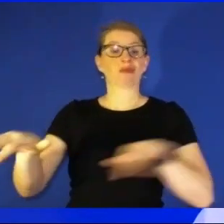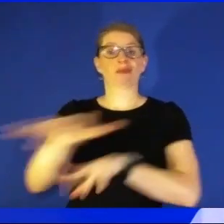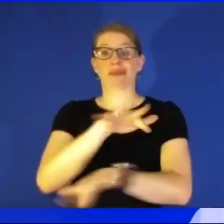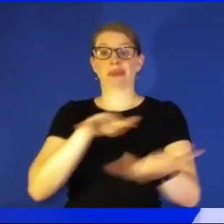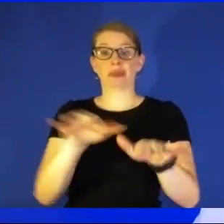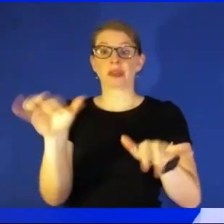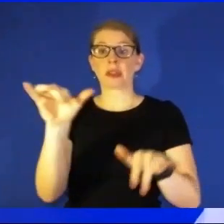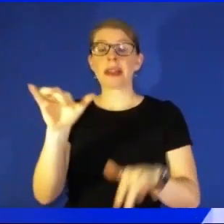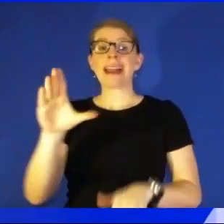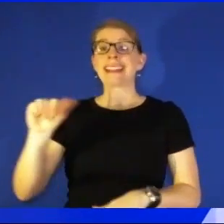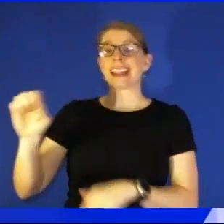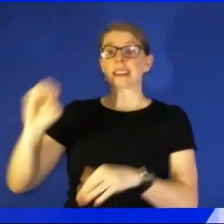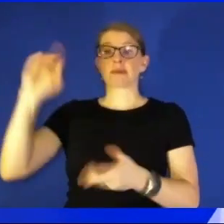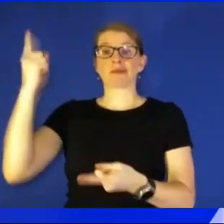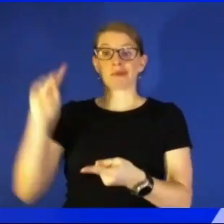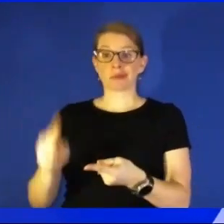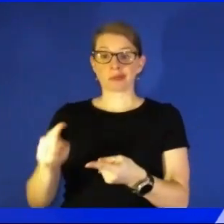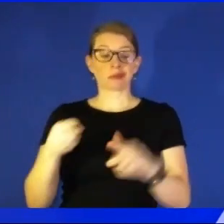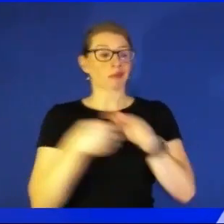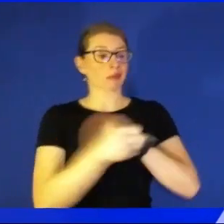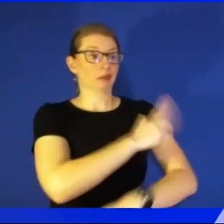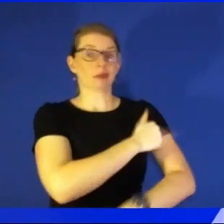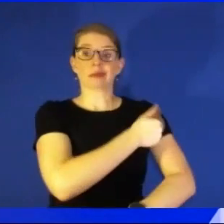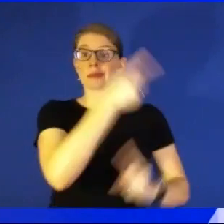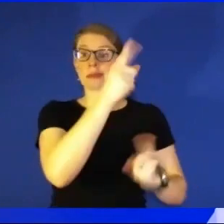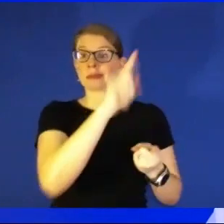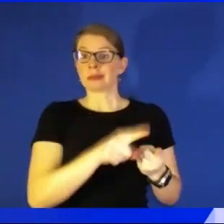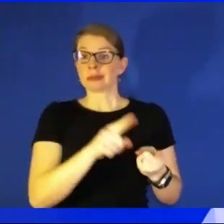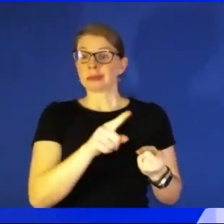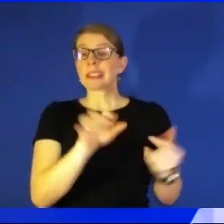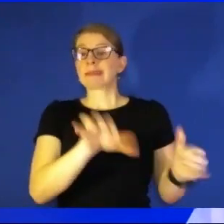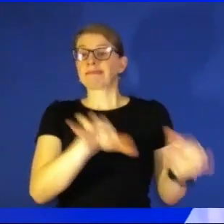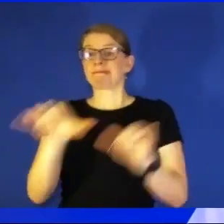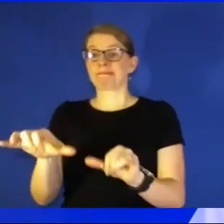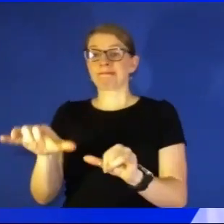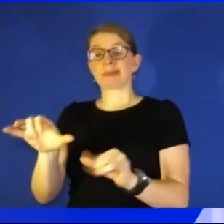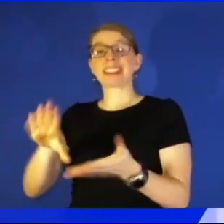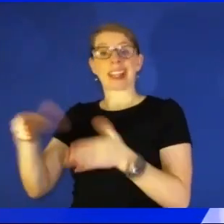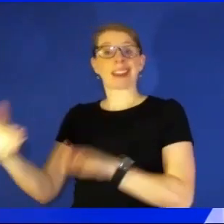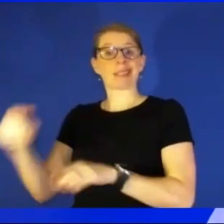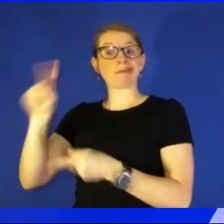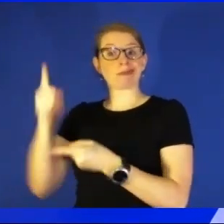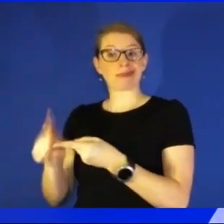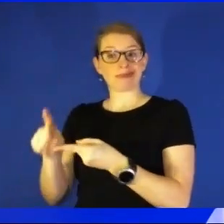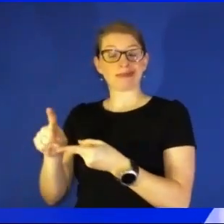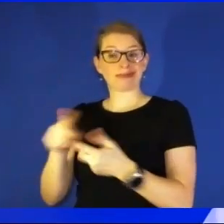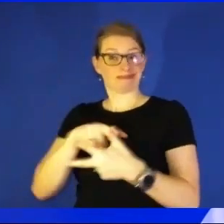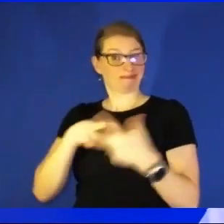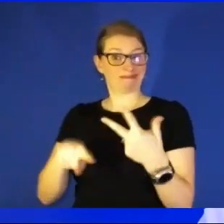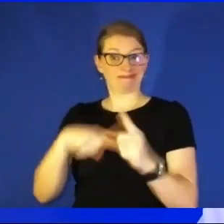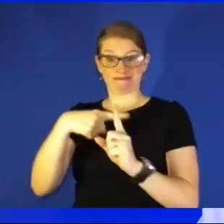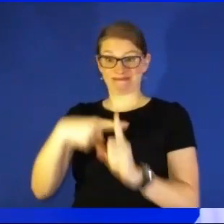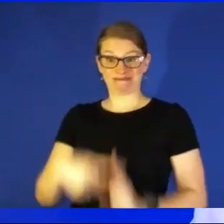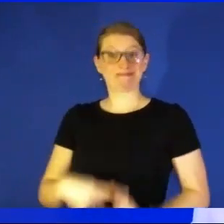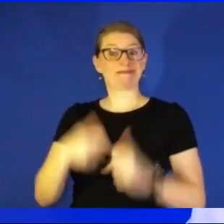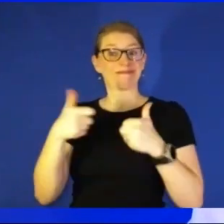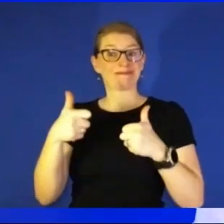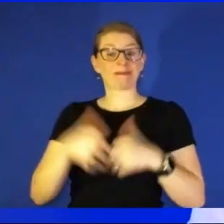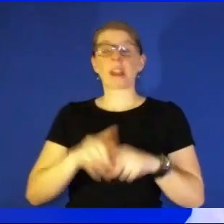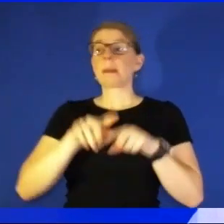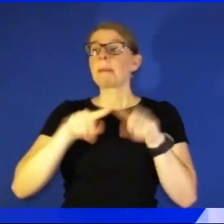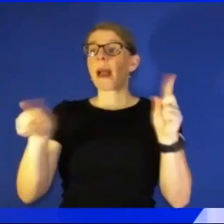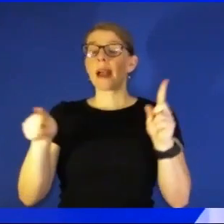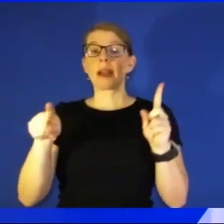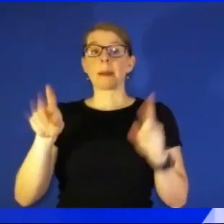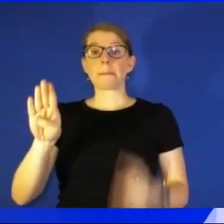down, hospitalizations have been decreasing, and so have deaths. So those are all good things. We may be in a lull right now, but we also know that there is